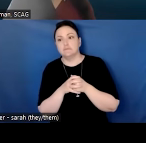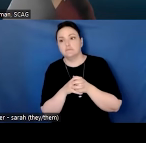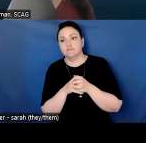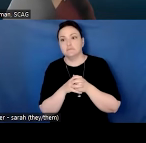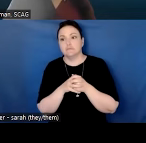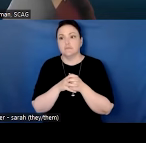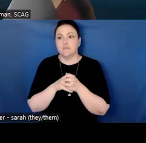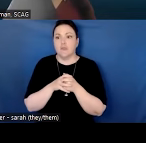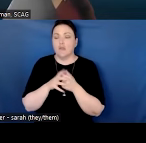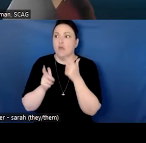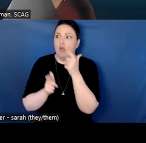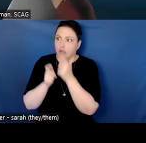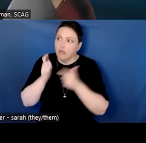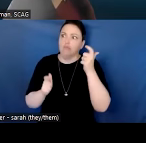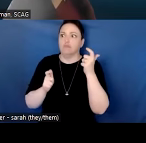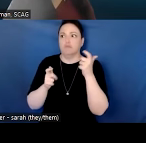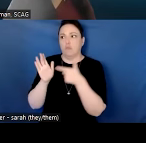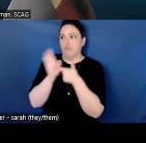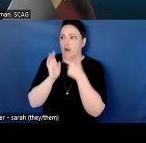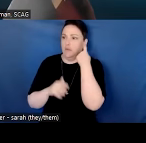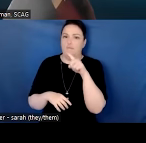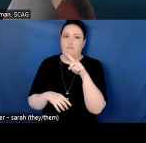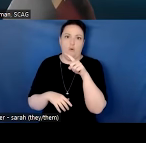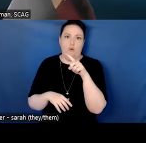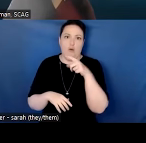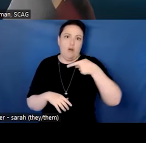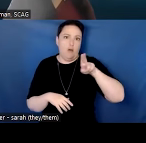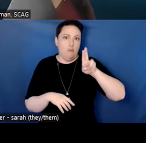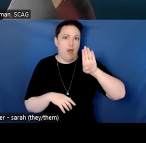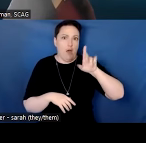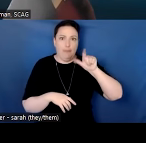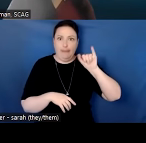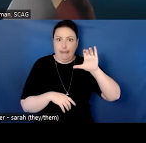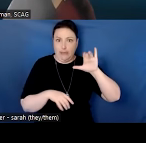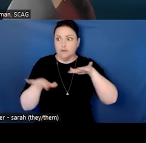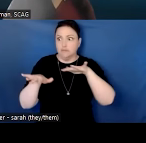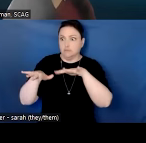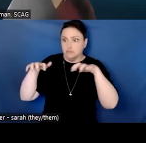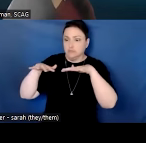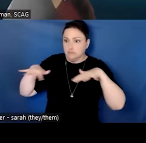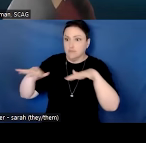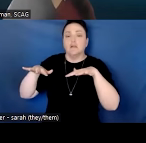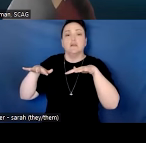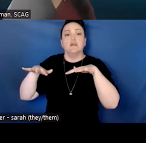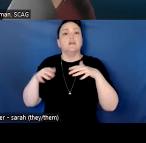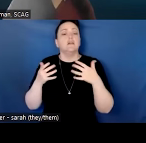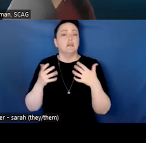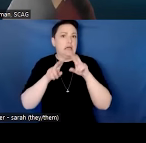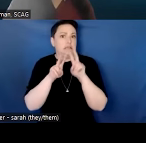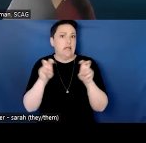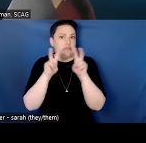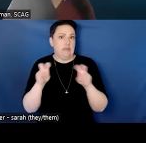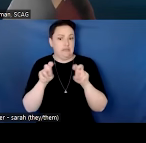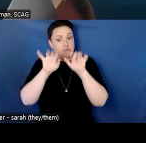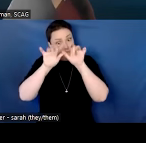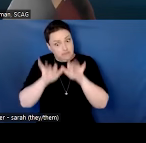CEQA, because it's so much for the public, it's that the assessments have to be in plain English, and even